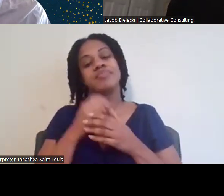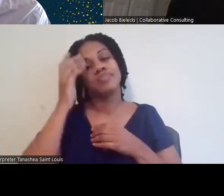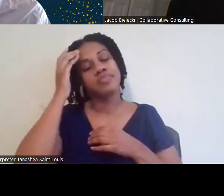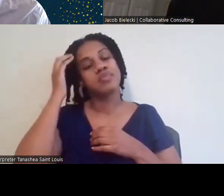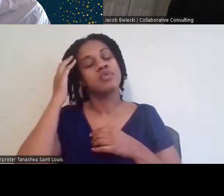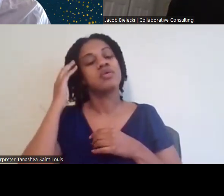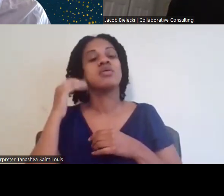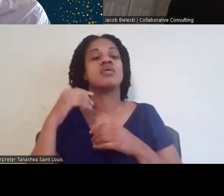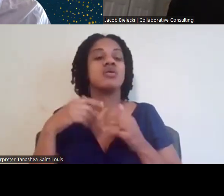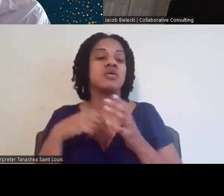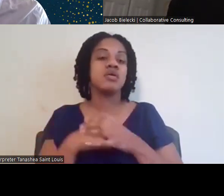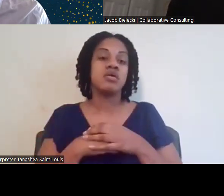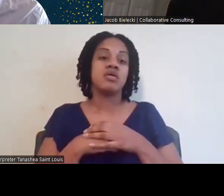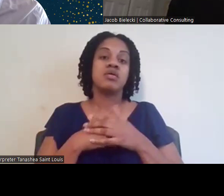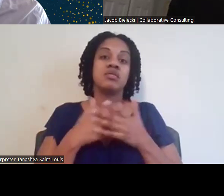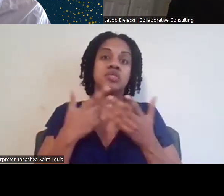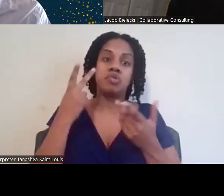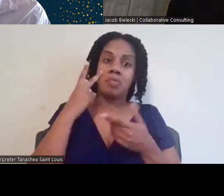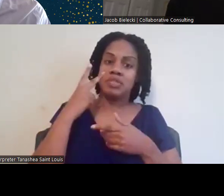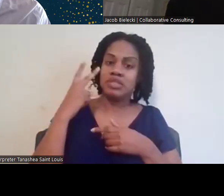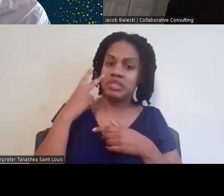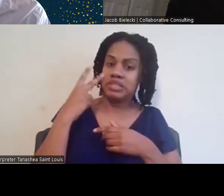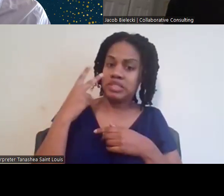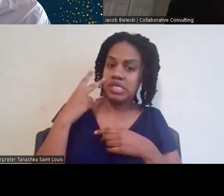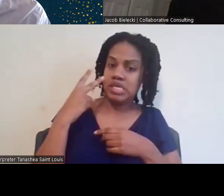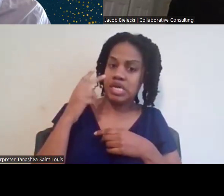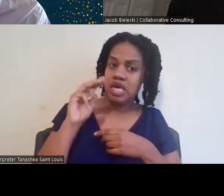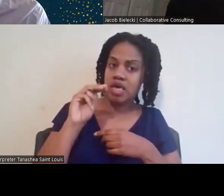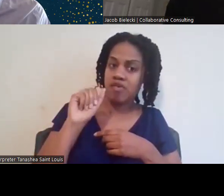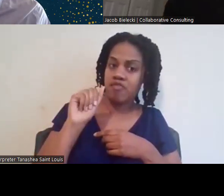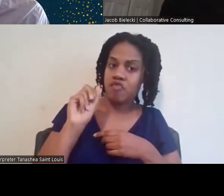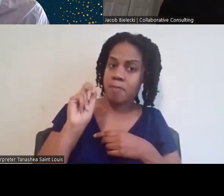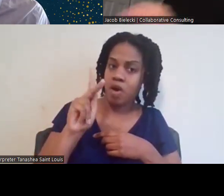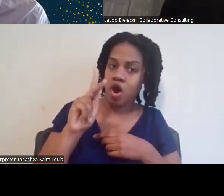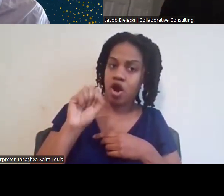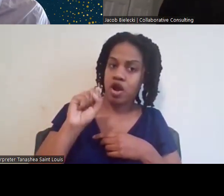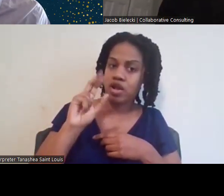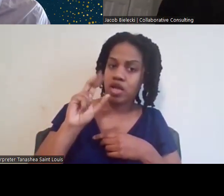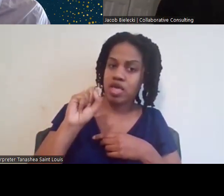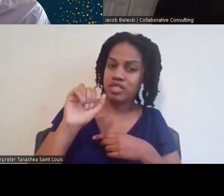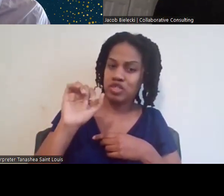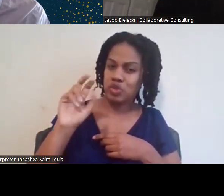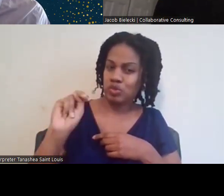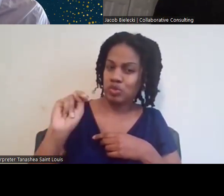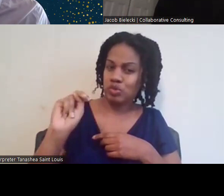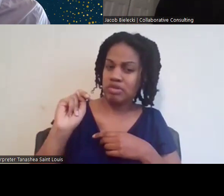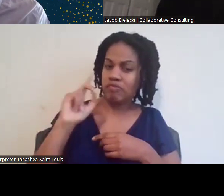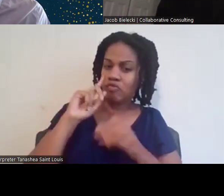Let me preface, I'll see if Mark and Susan have a direct response on the policy side of things, but just in terms of the framing for this